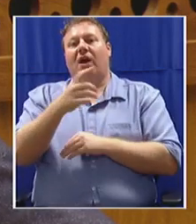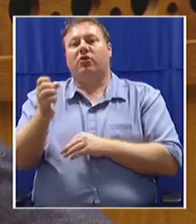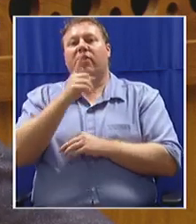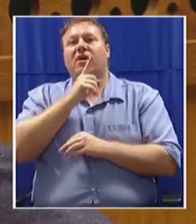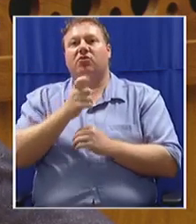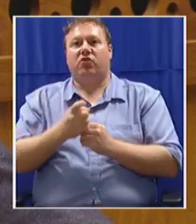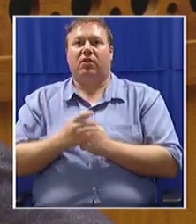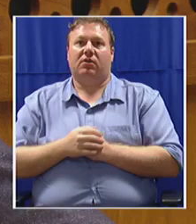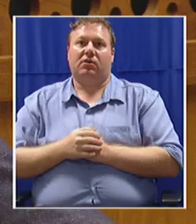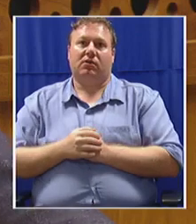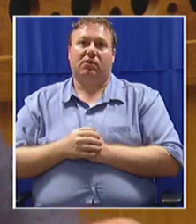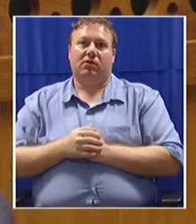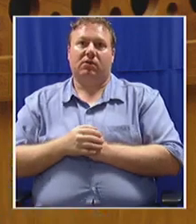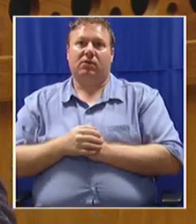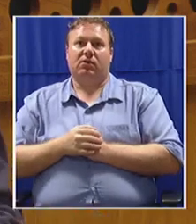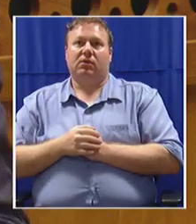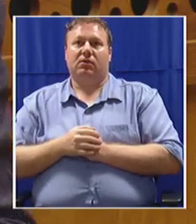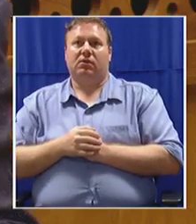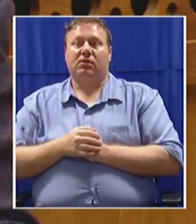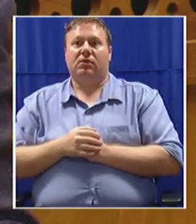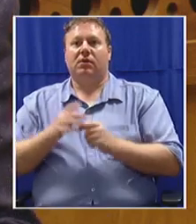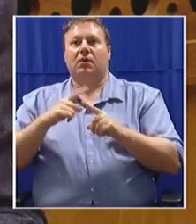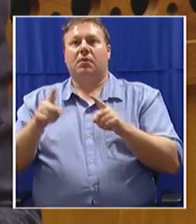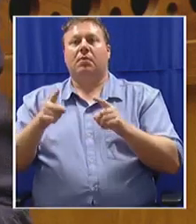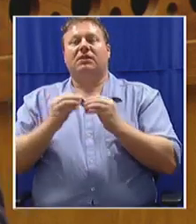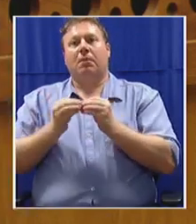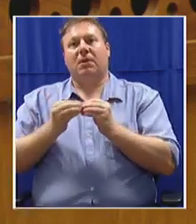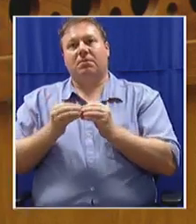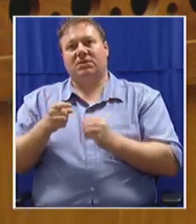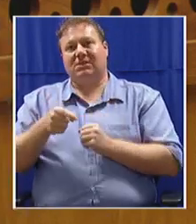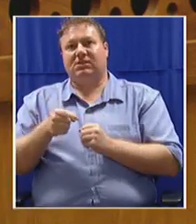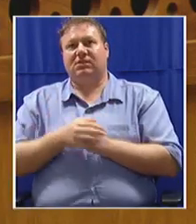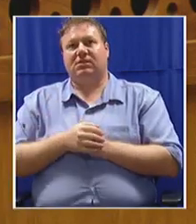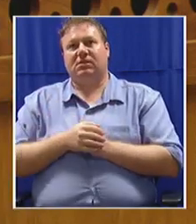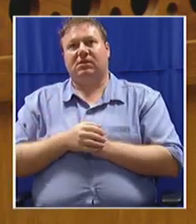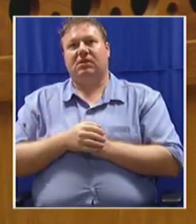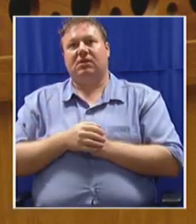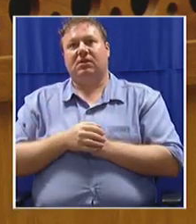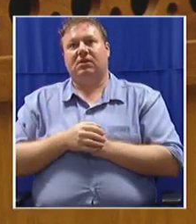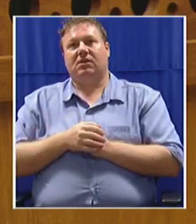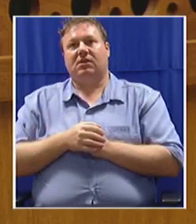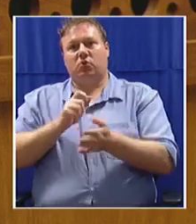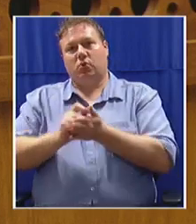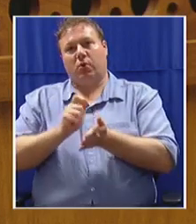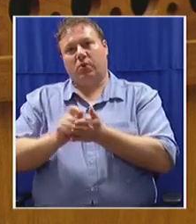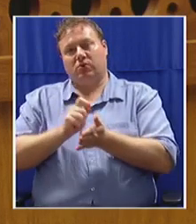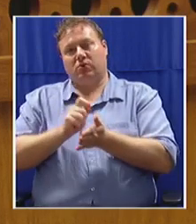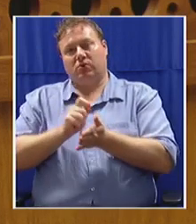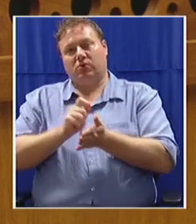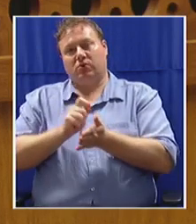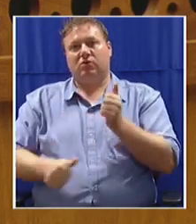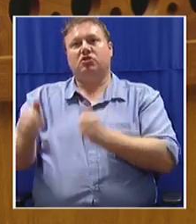in considering this amendments, Honorable Chairperson of the committee, we would like you to note what the Chief Justice